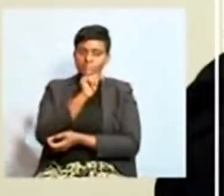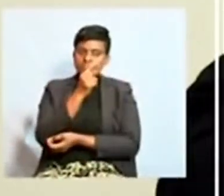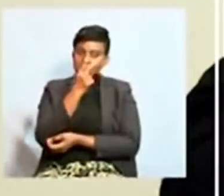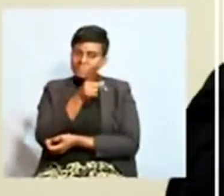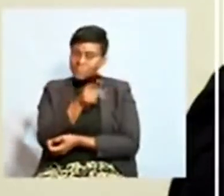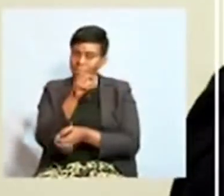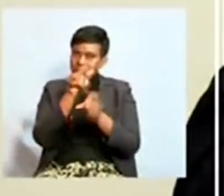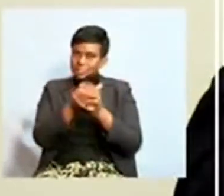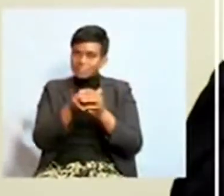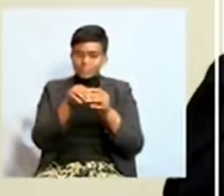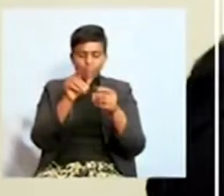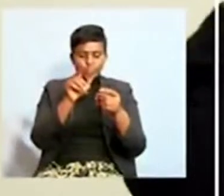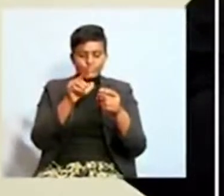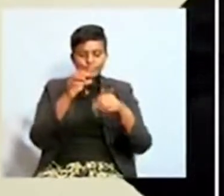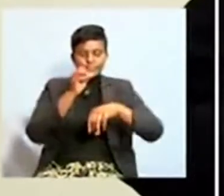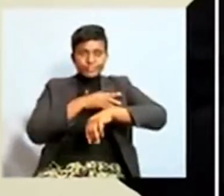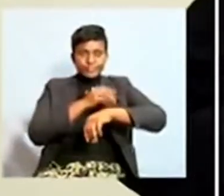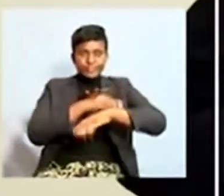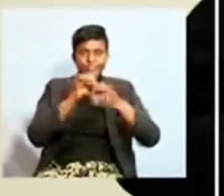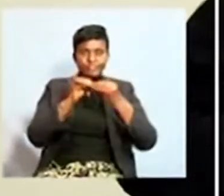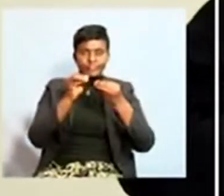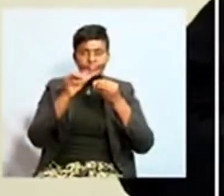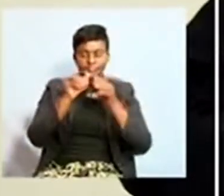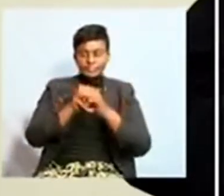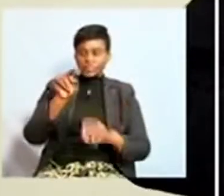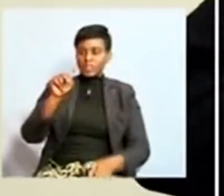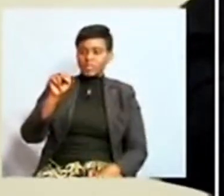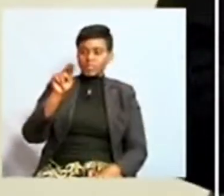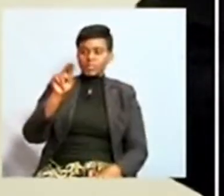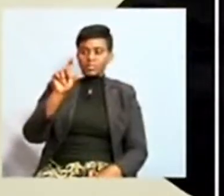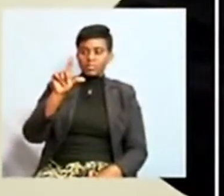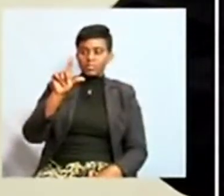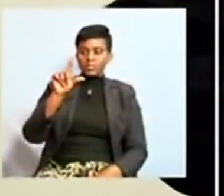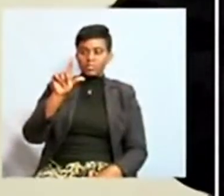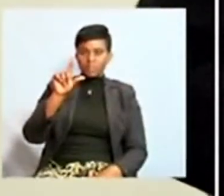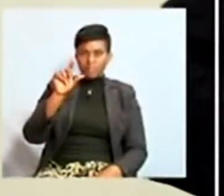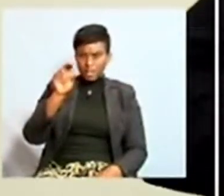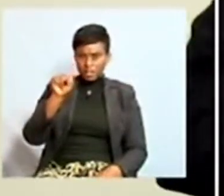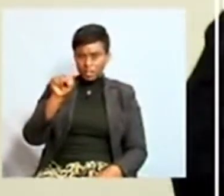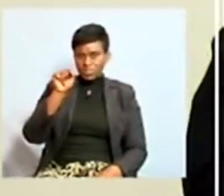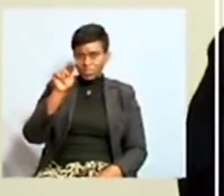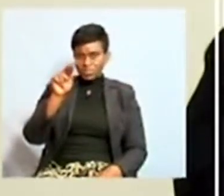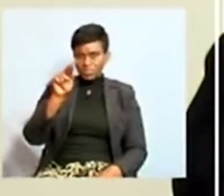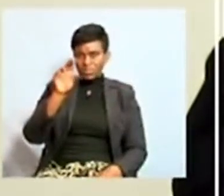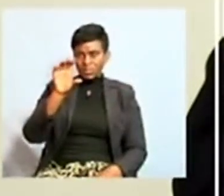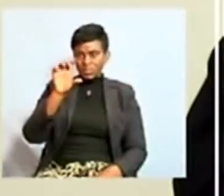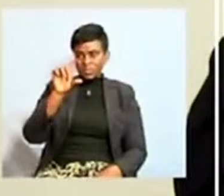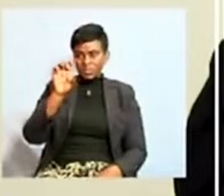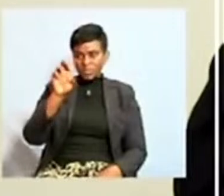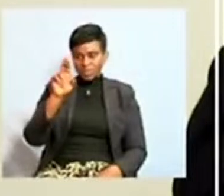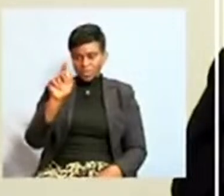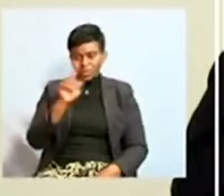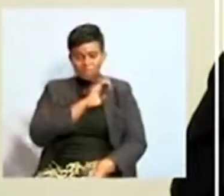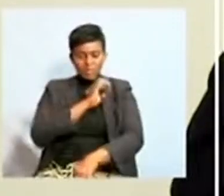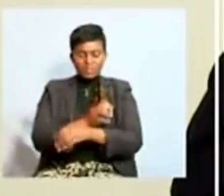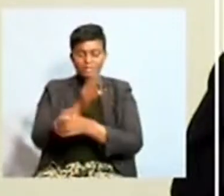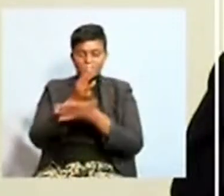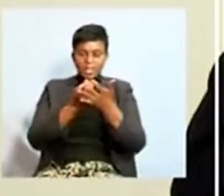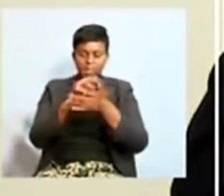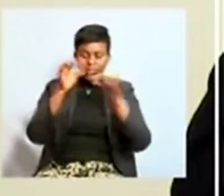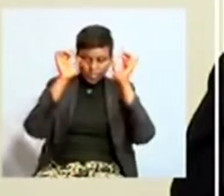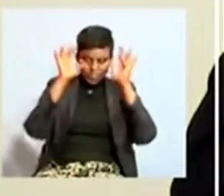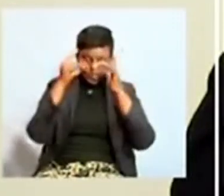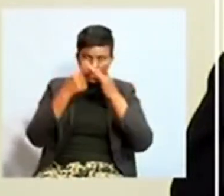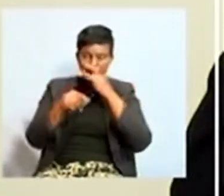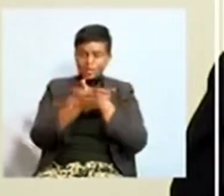to invest in the nuclear energy sector, and some of the risks